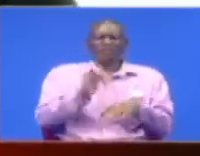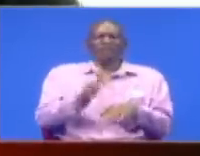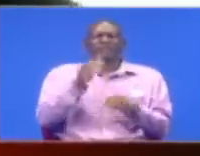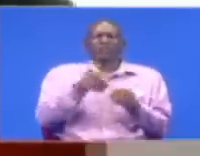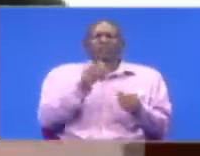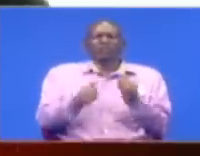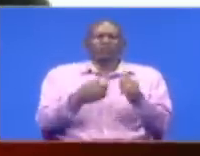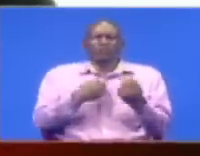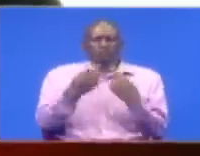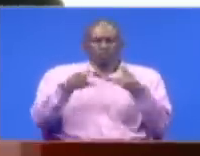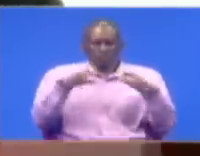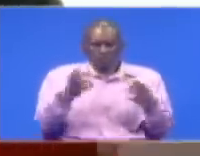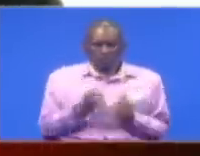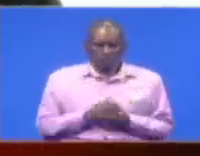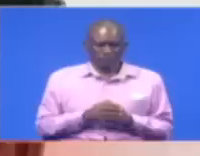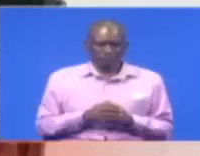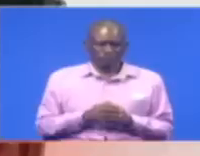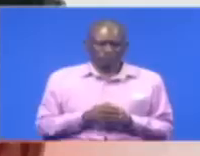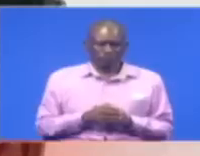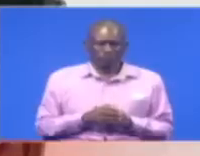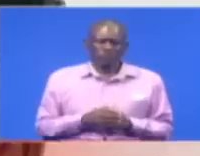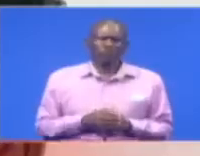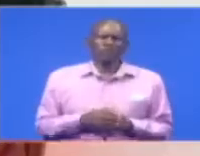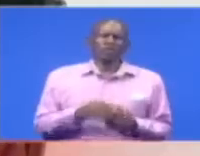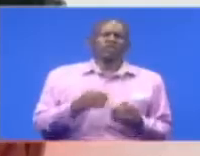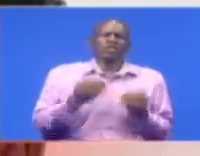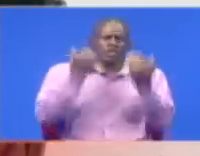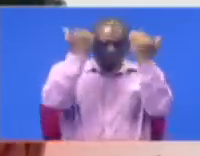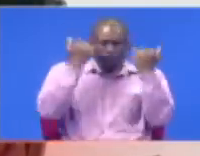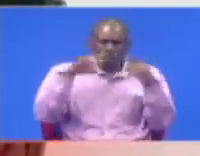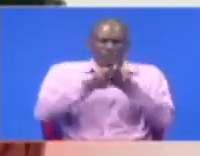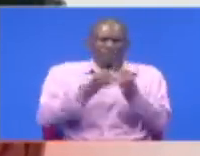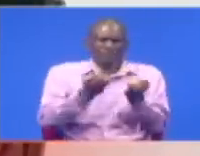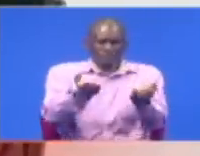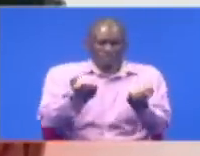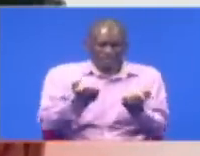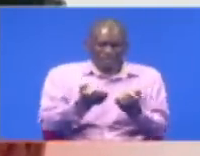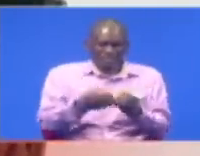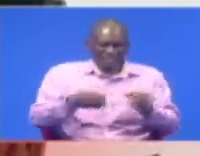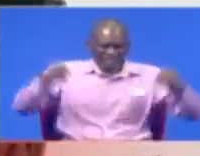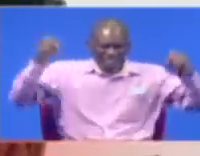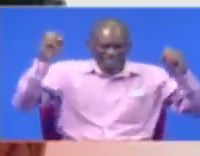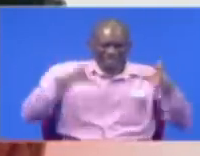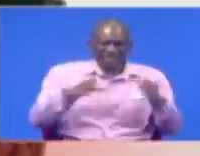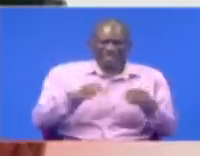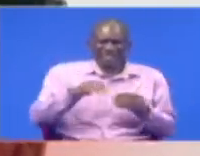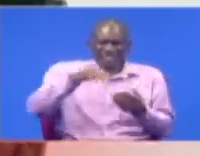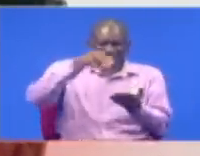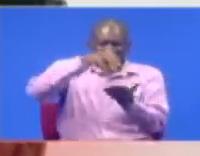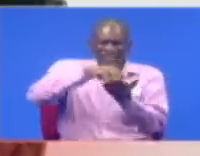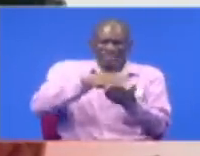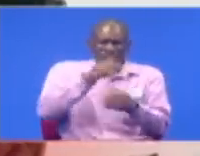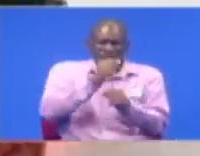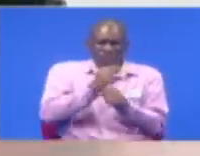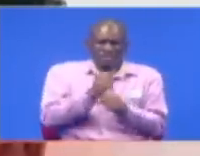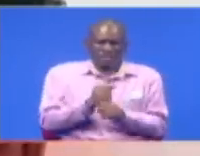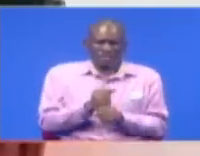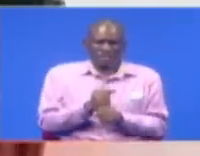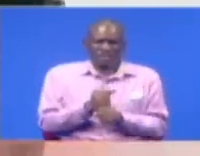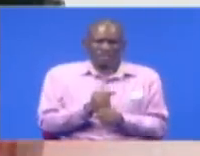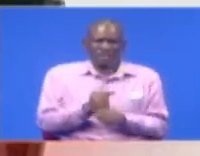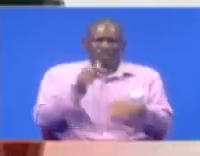indicated, courts here still require elaborate pleadings to be made.